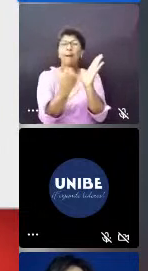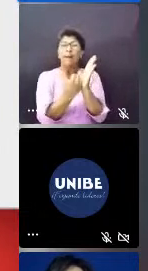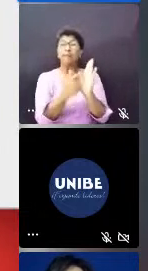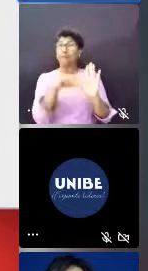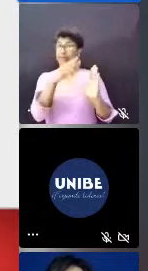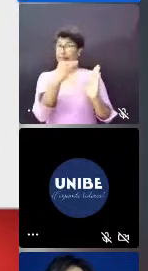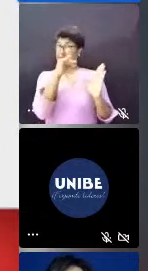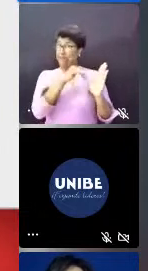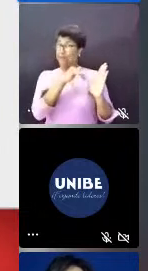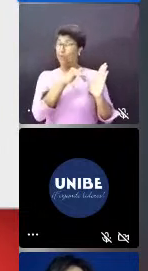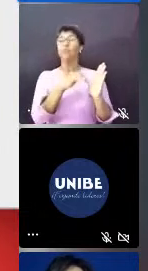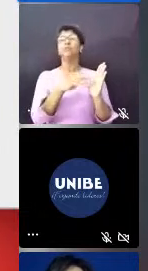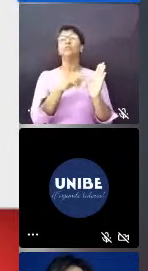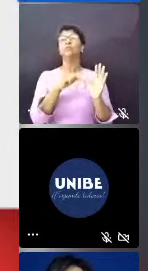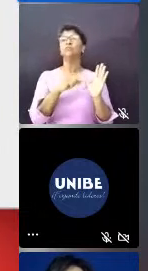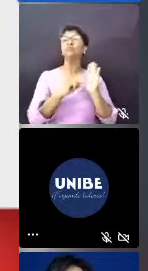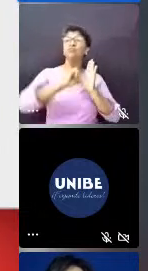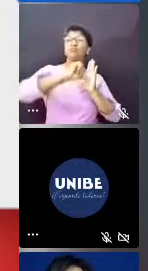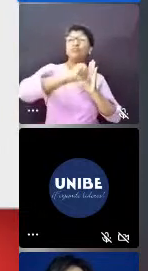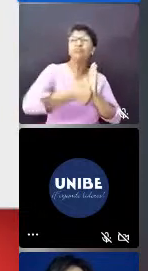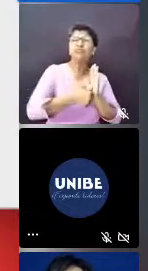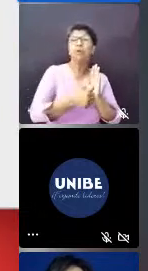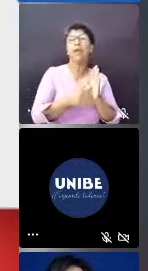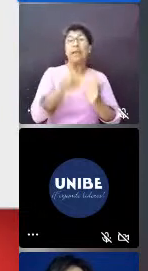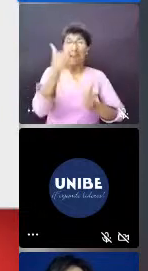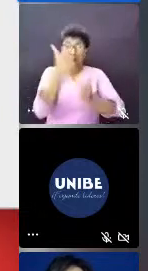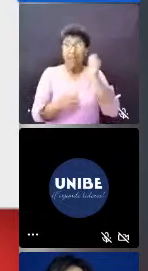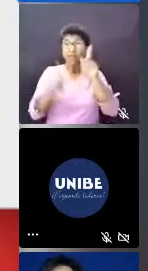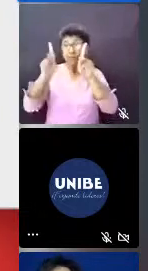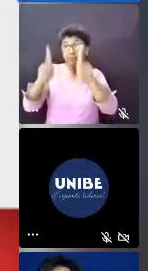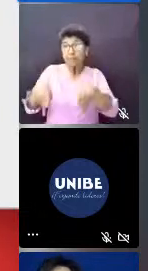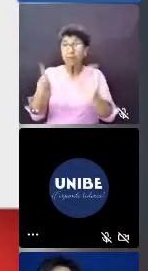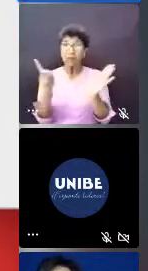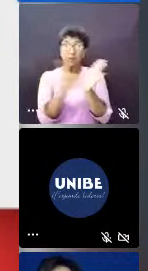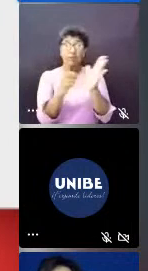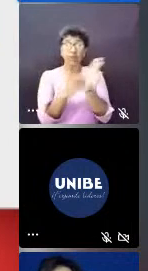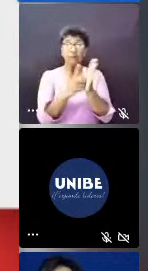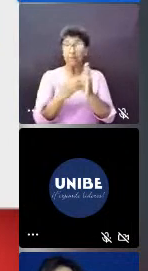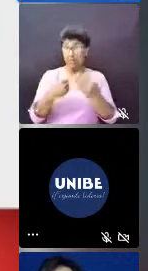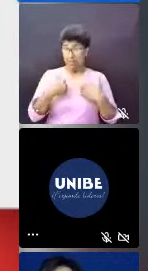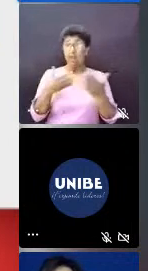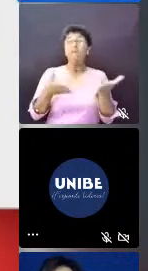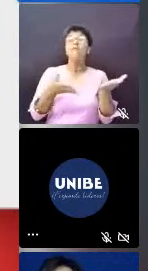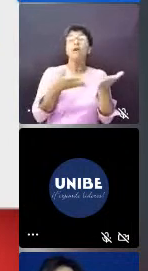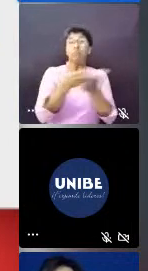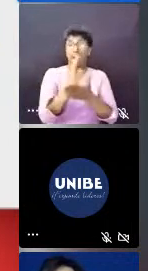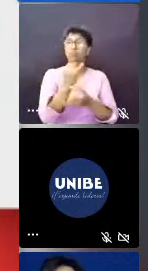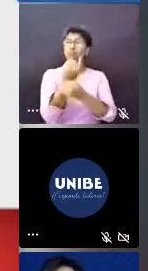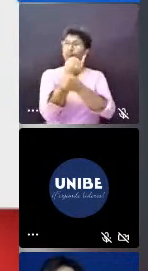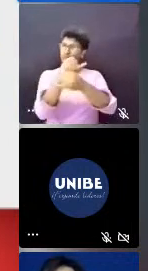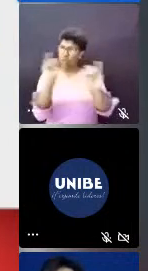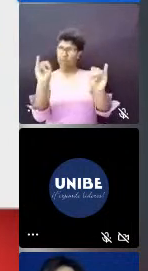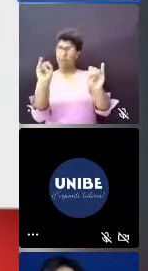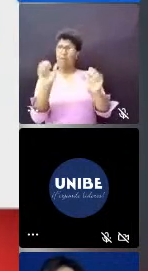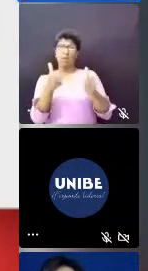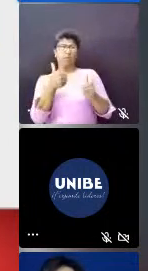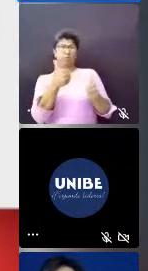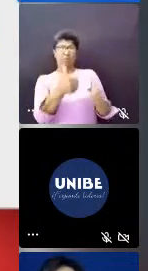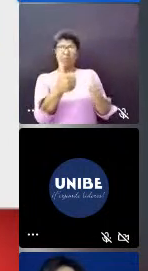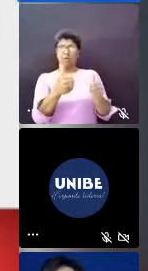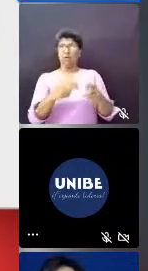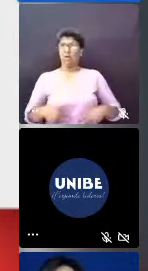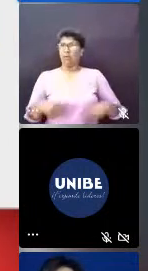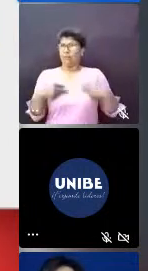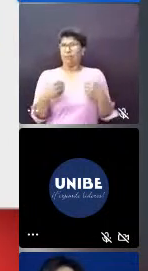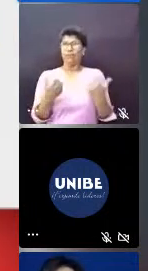charter emphasizes that persons with disabilities have a right to an independent, autonomous and active